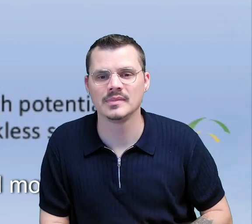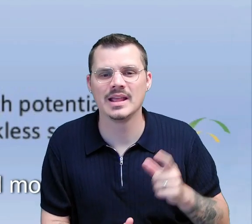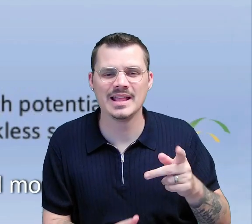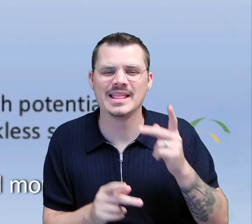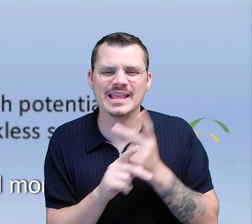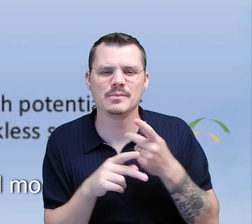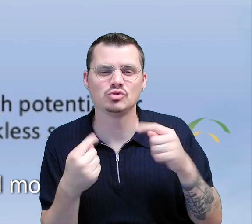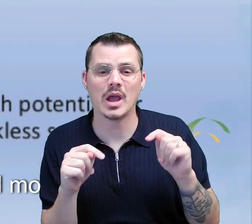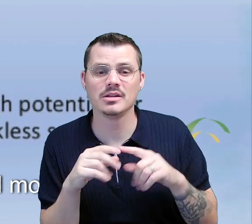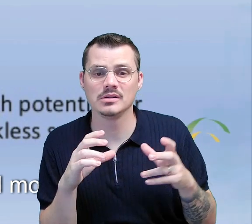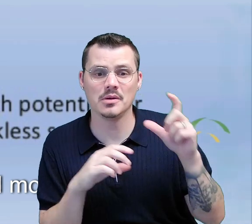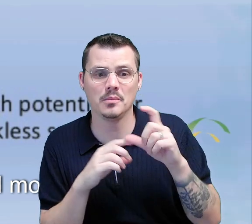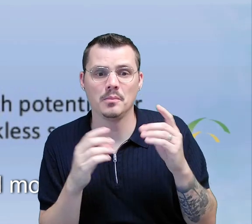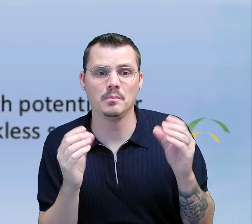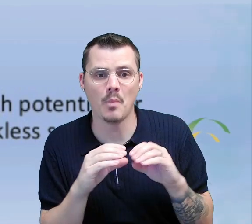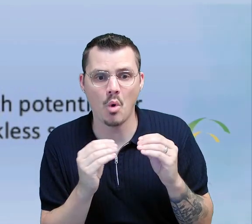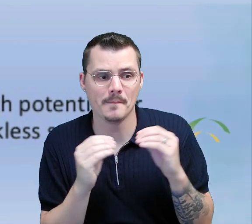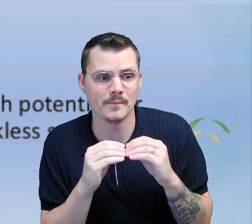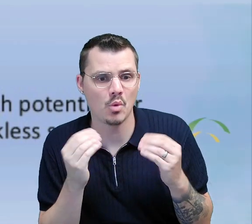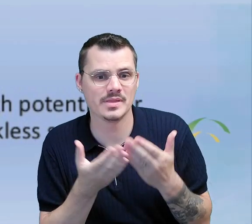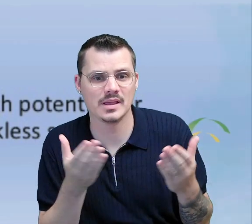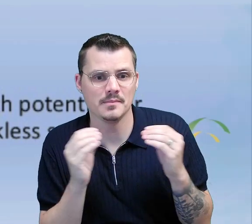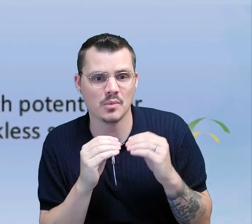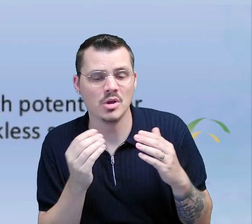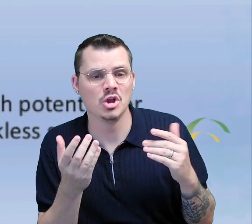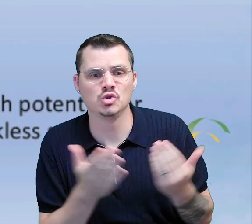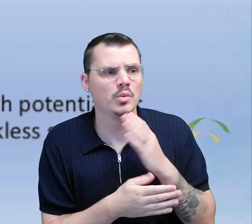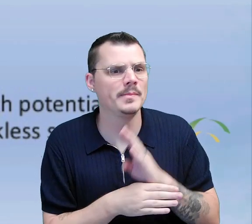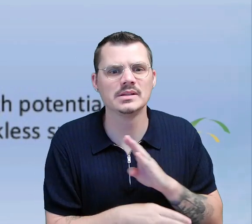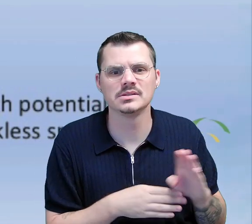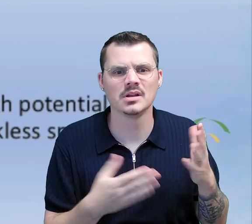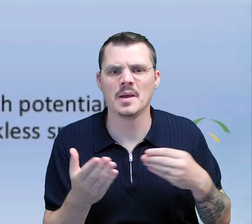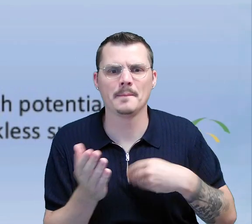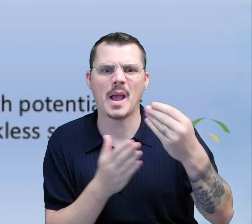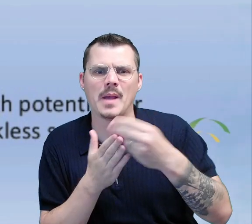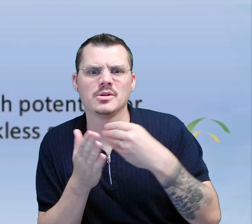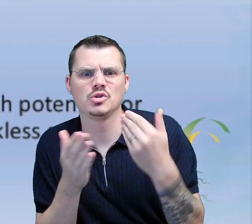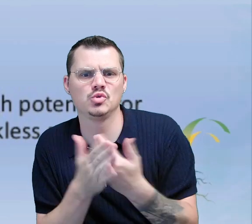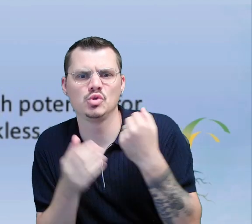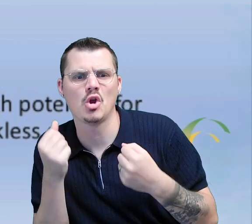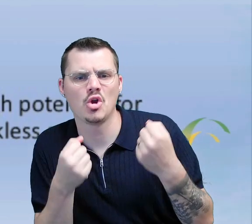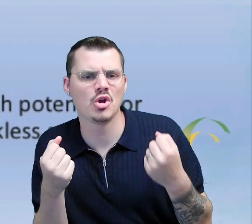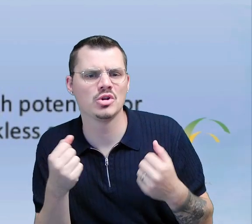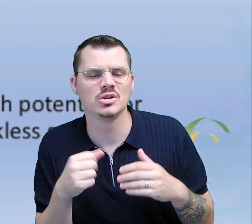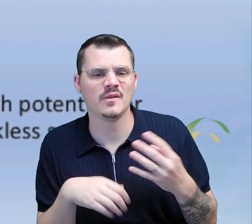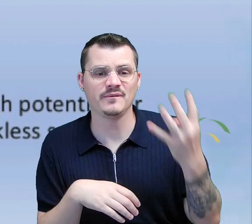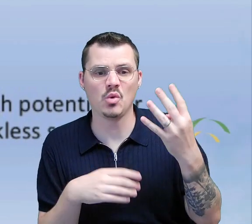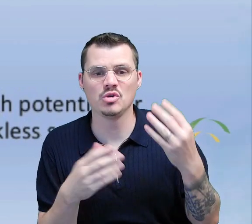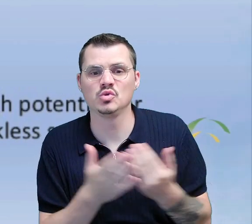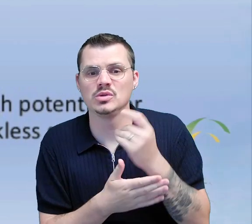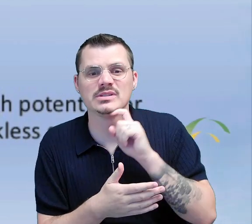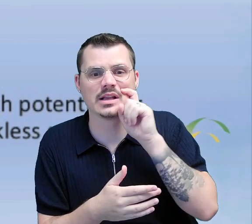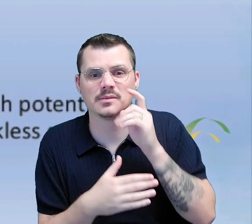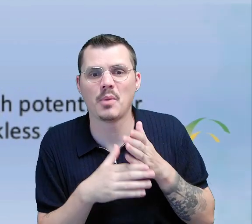They keep trying to do more things and more things and more things. Let's start a new business, let's buy 3 new cars, let's get 4 new